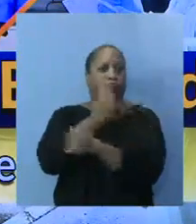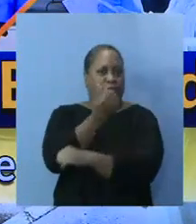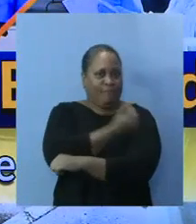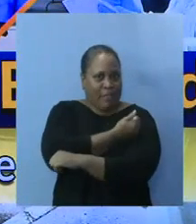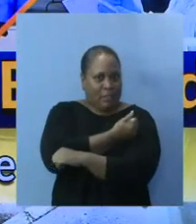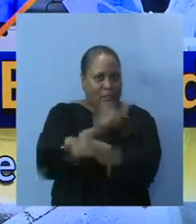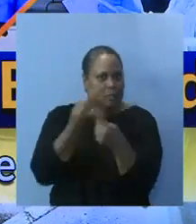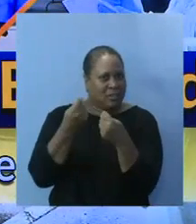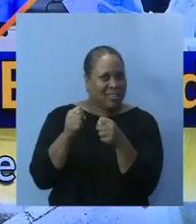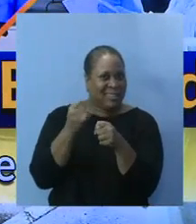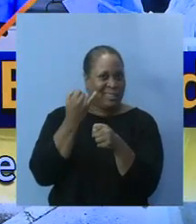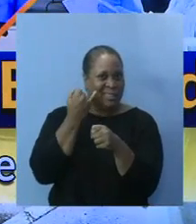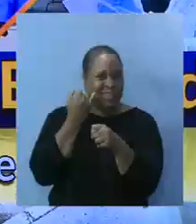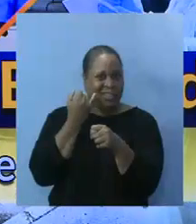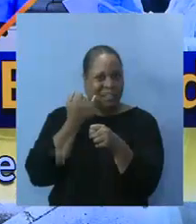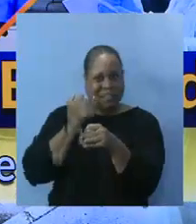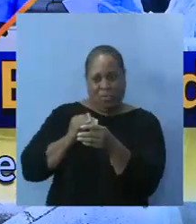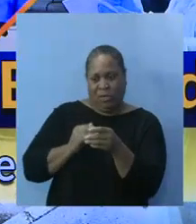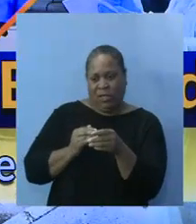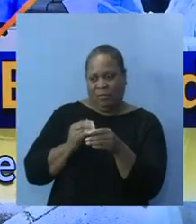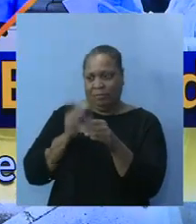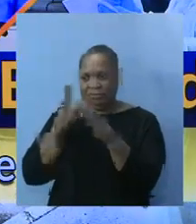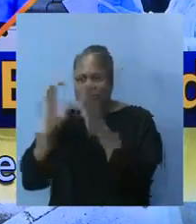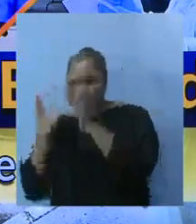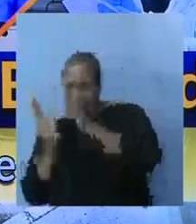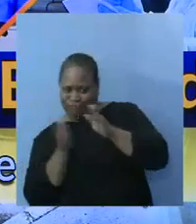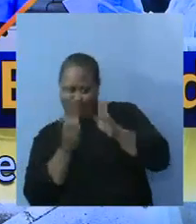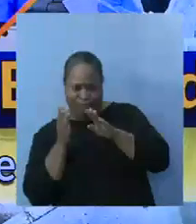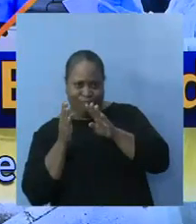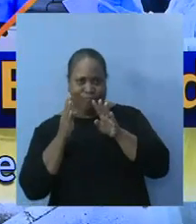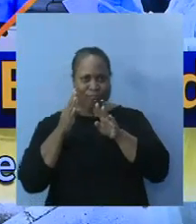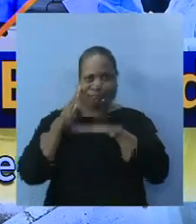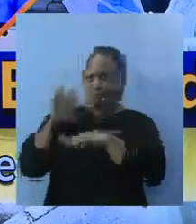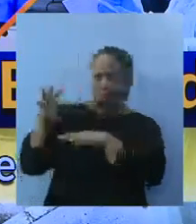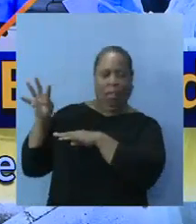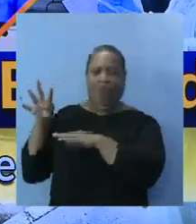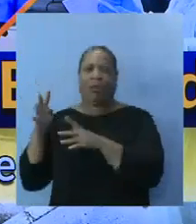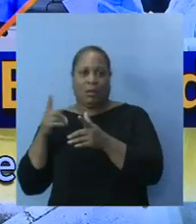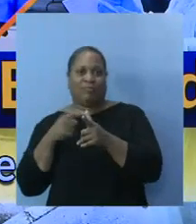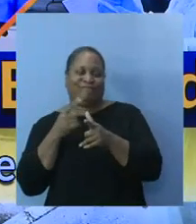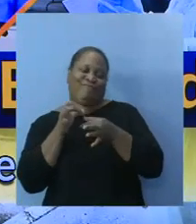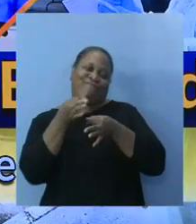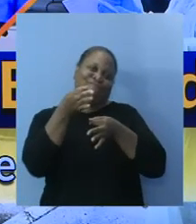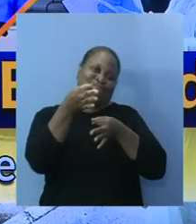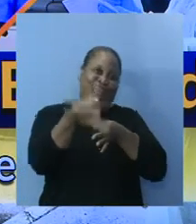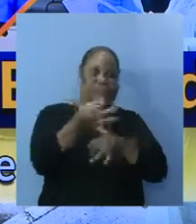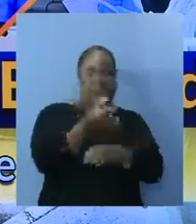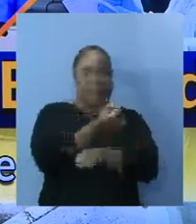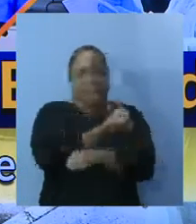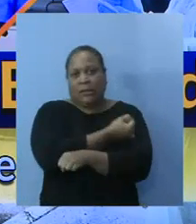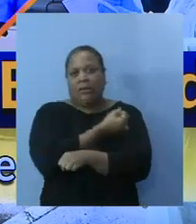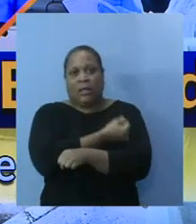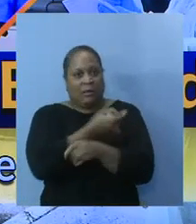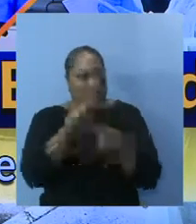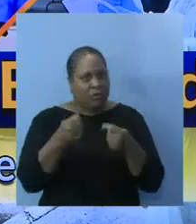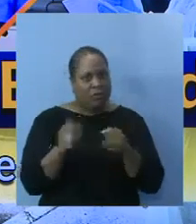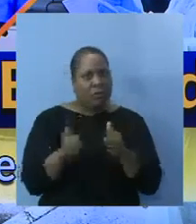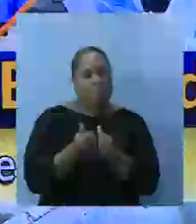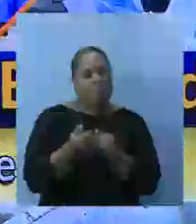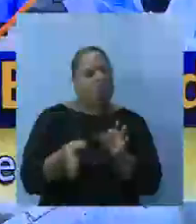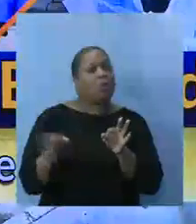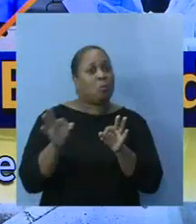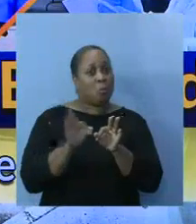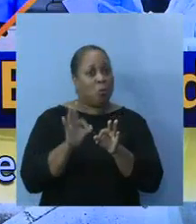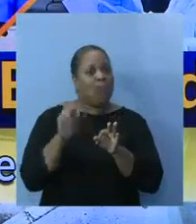take people off the vaccination effort to start parsing statistics and other matters, it will delay the vaccination effort, and the most important thing